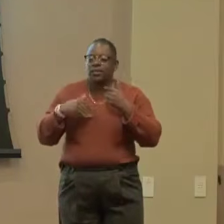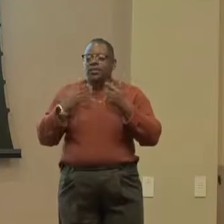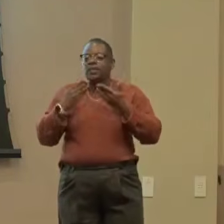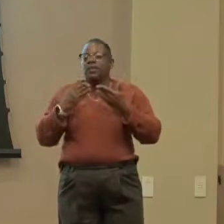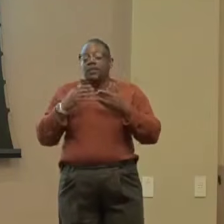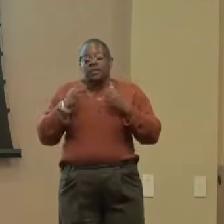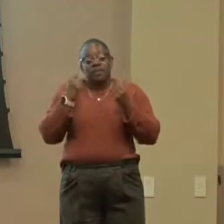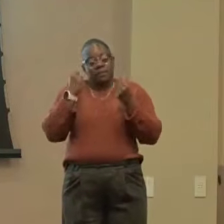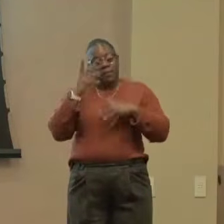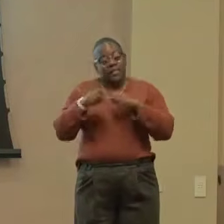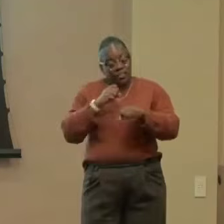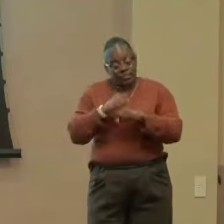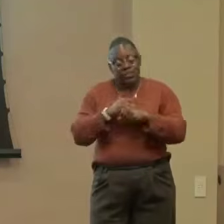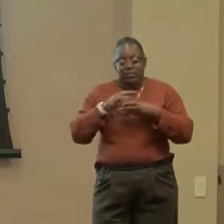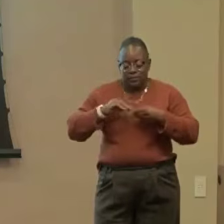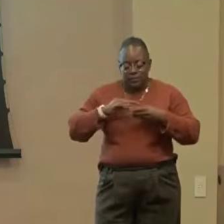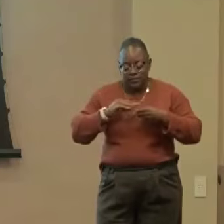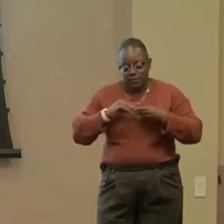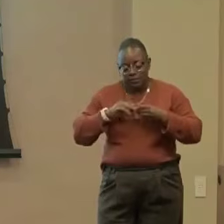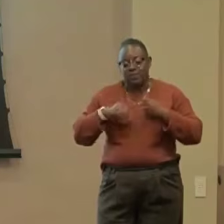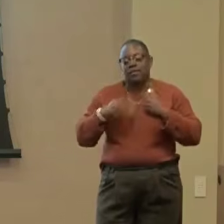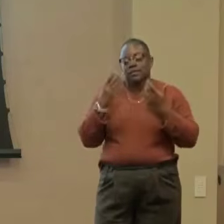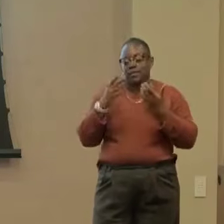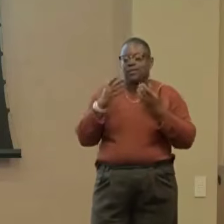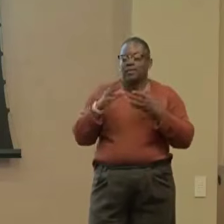It took me many years as a child to accept that.